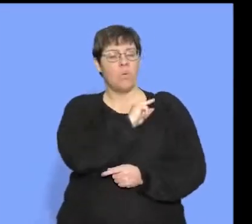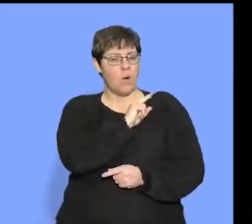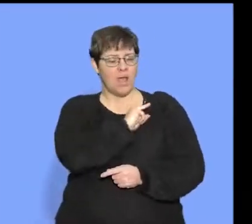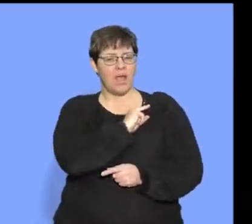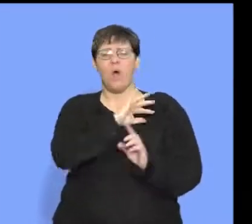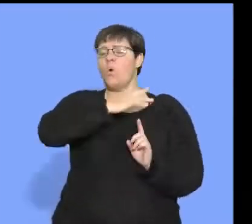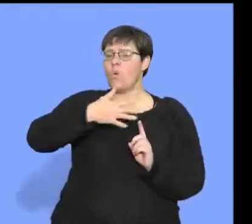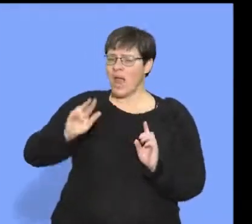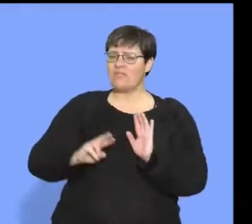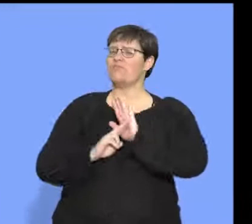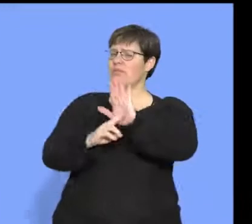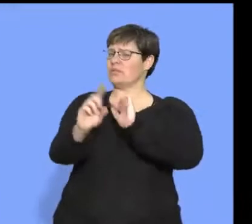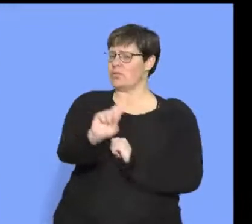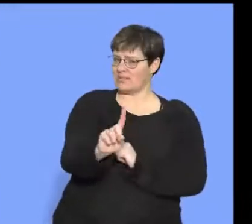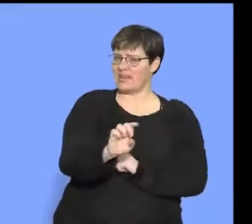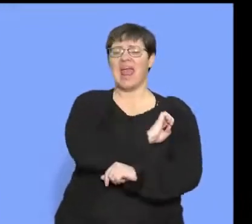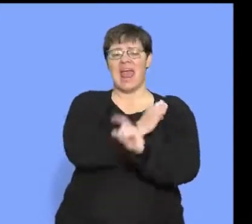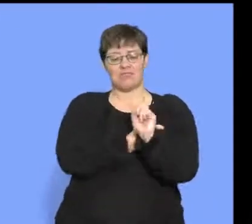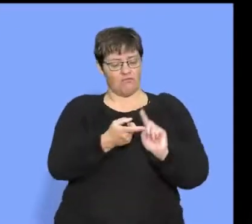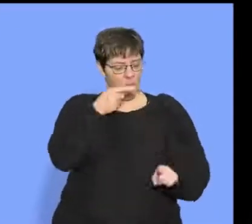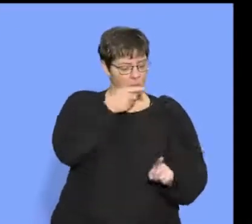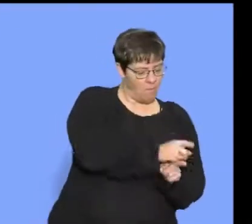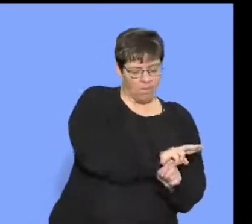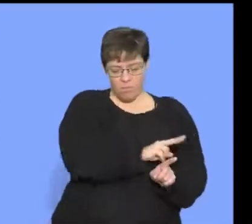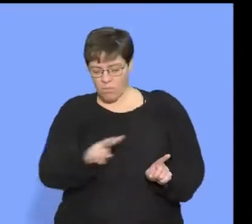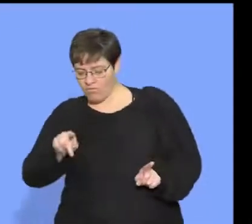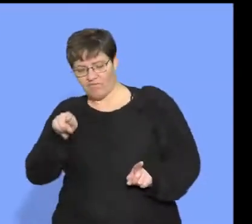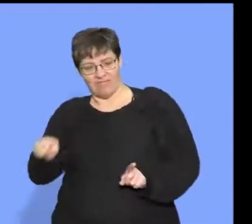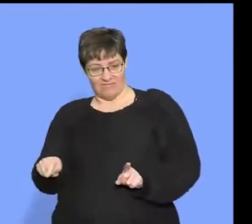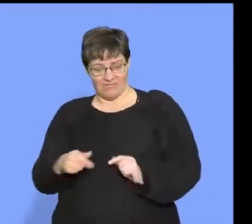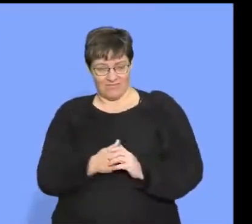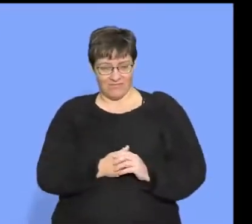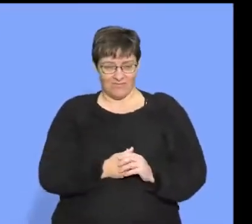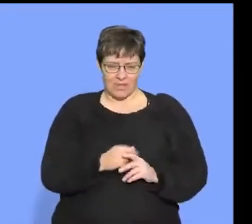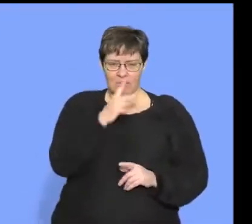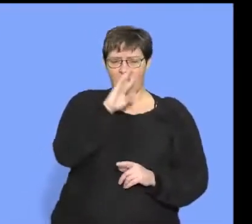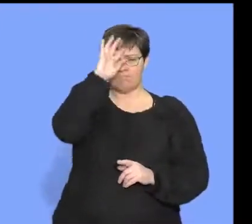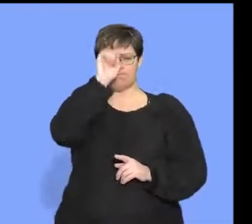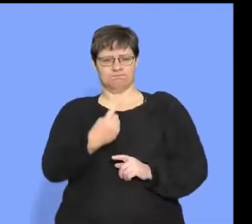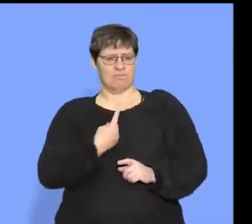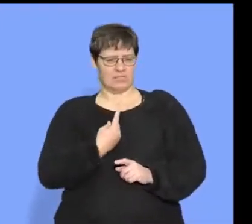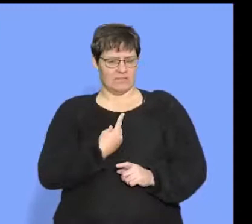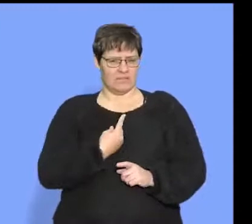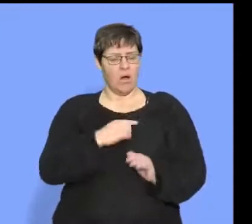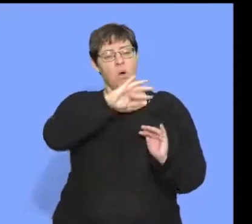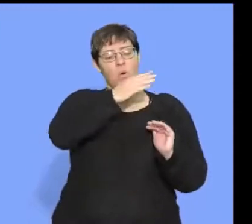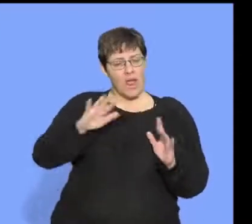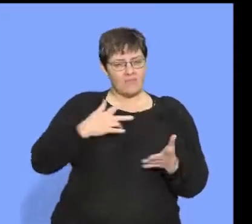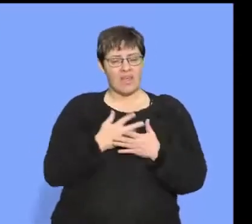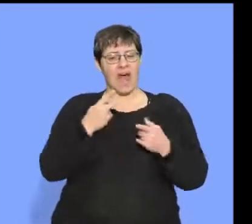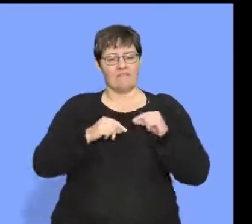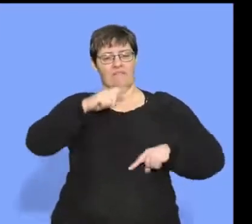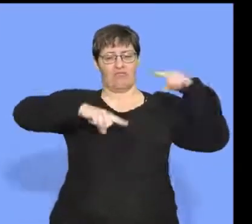because obviously all waves represent energy moving from one place to another. We need to remind ourselves that all waves have